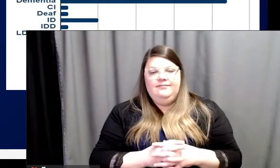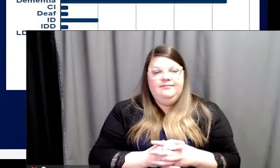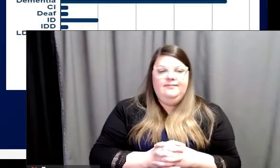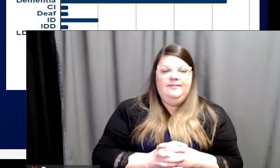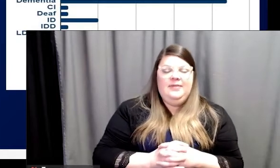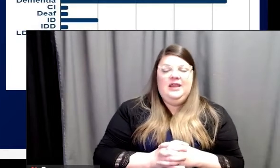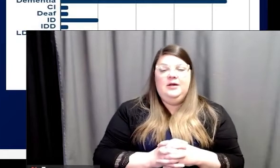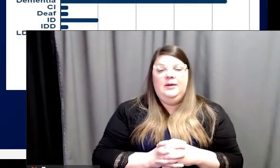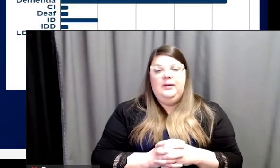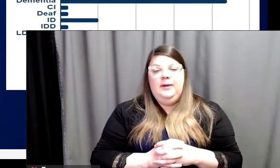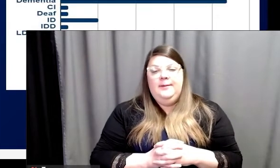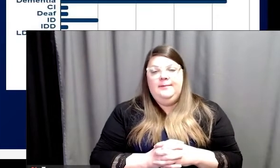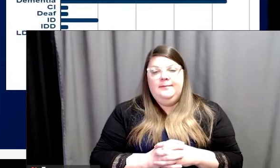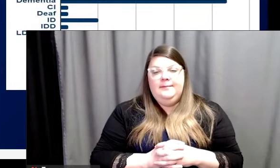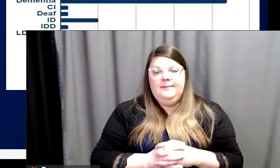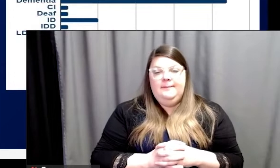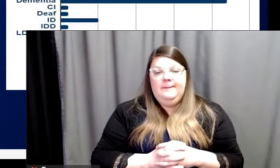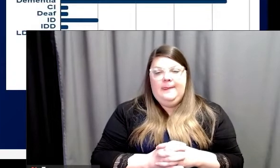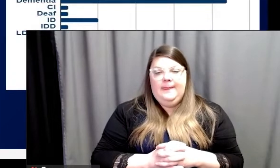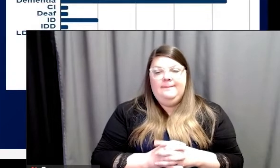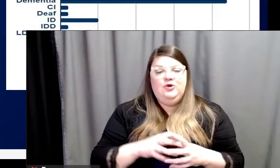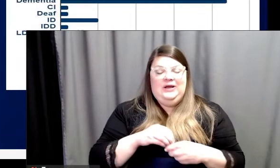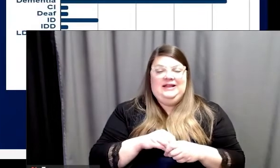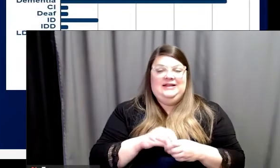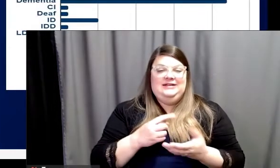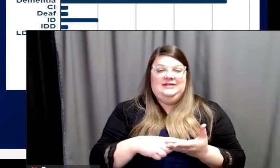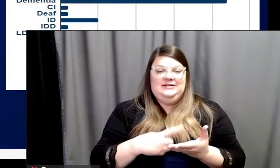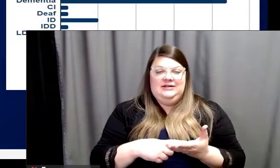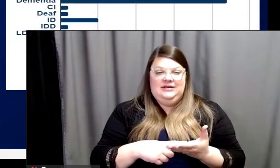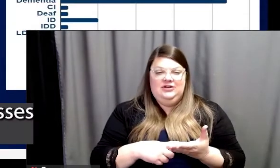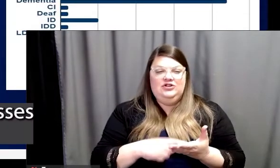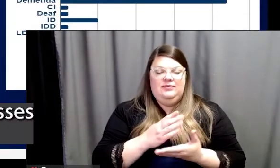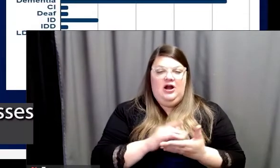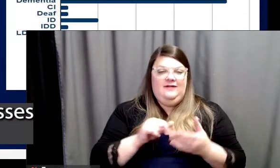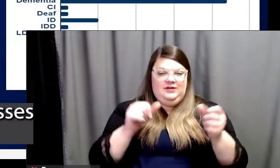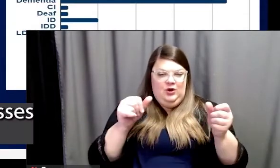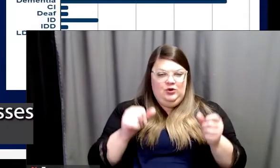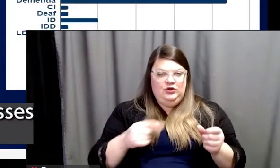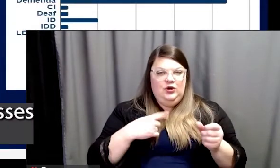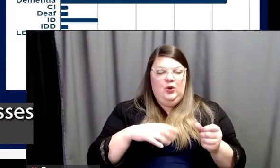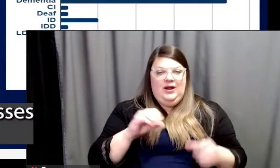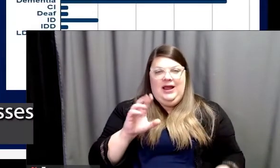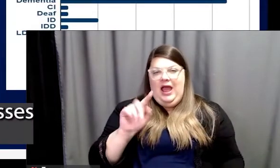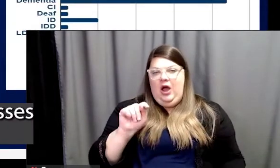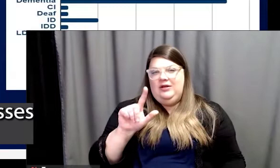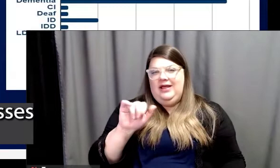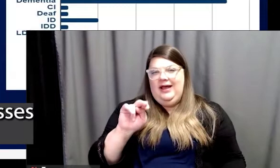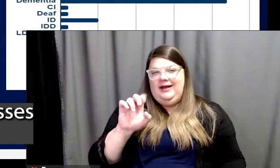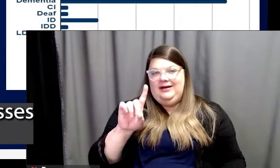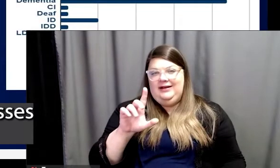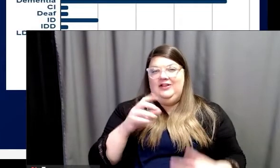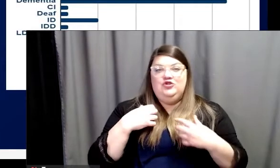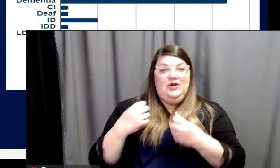So in the discussion part of this poster, we outlined the strengths and weaknesses